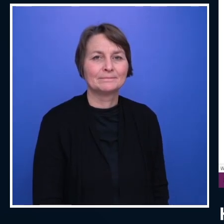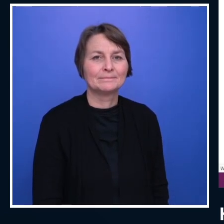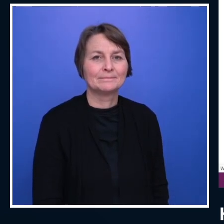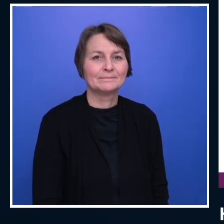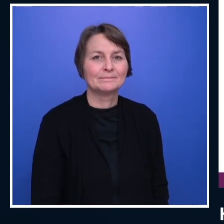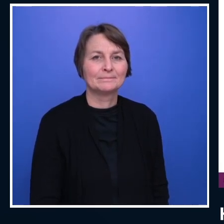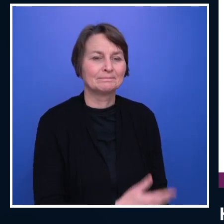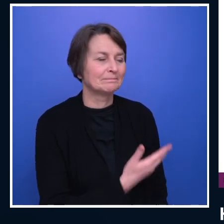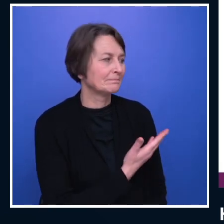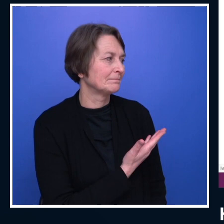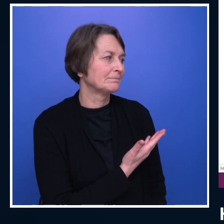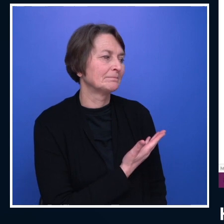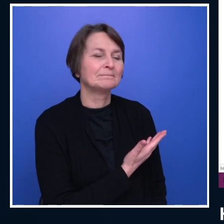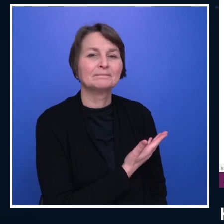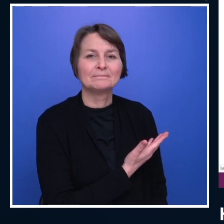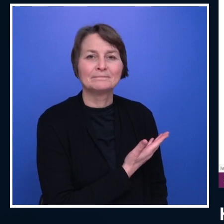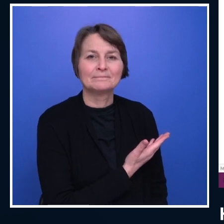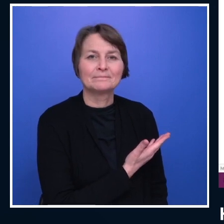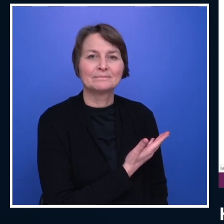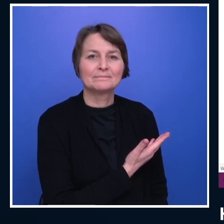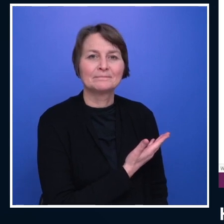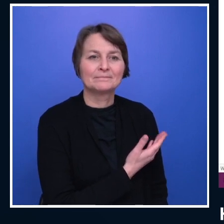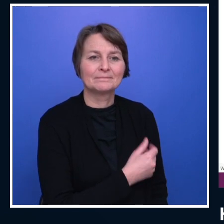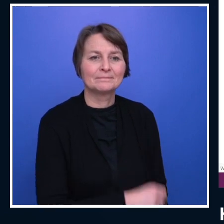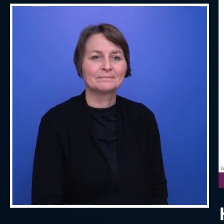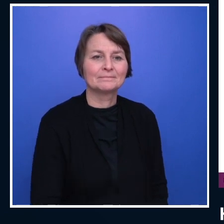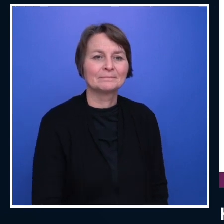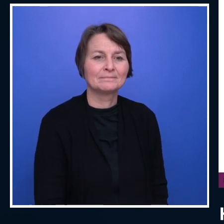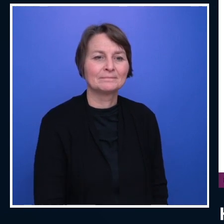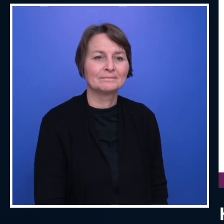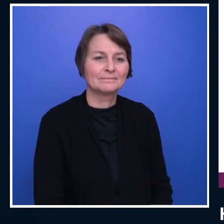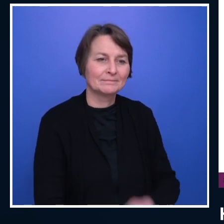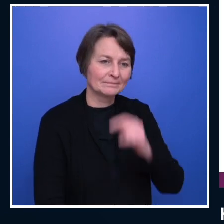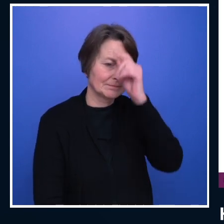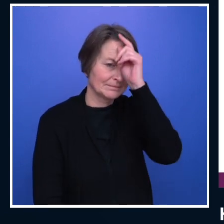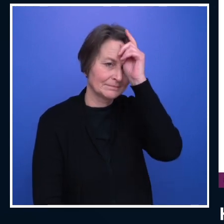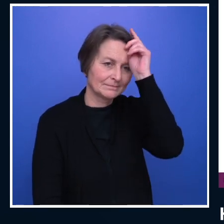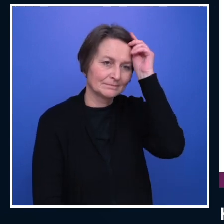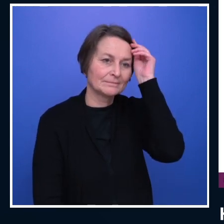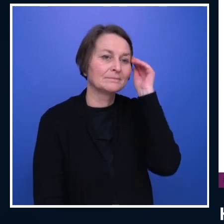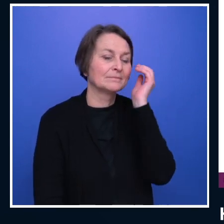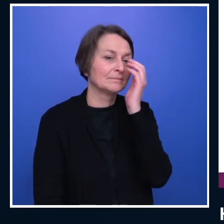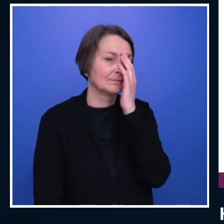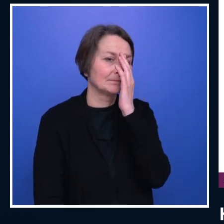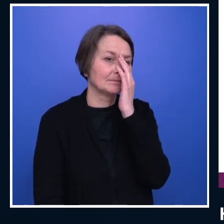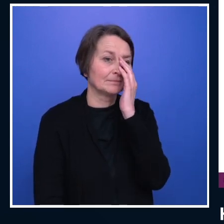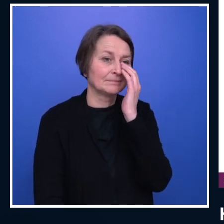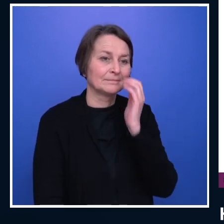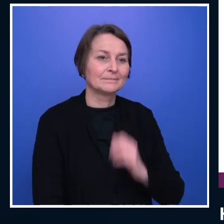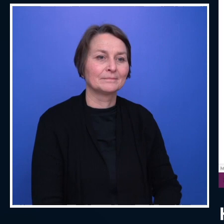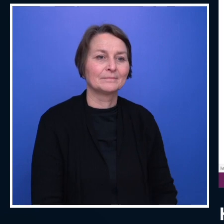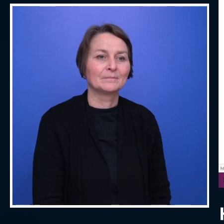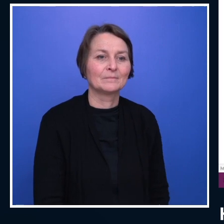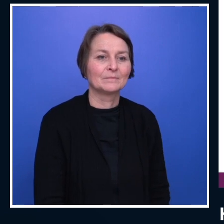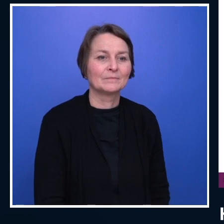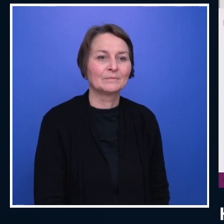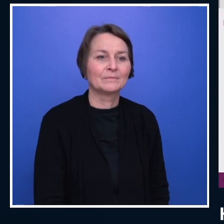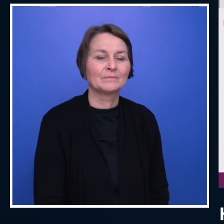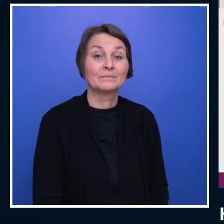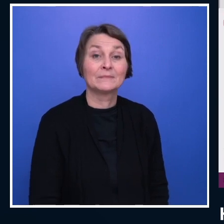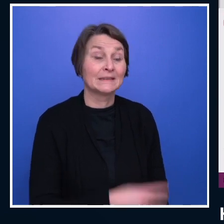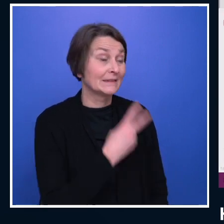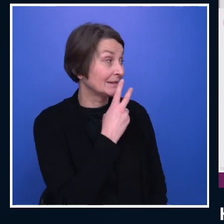Hanselman, I have pull requests coming in from Dependabot. Here's one from 6 hours ago. And then